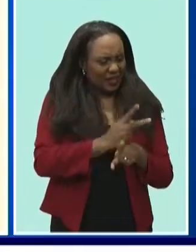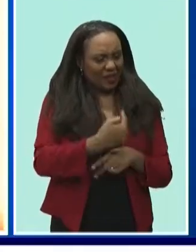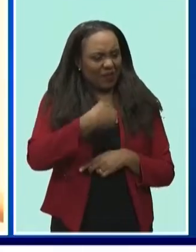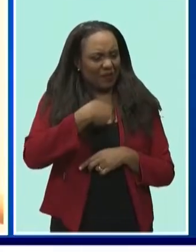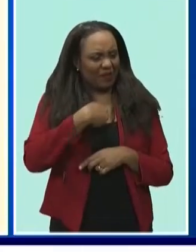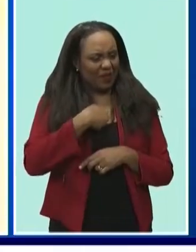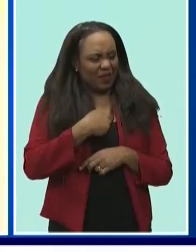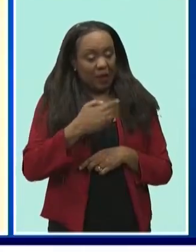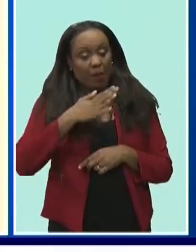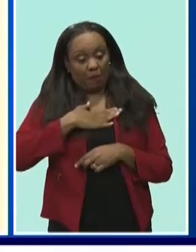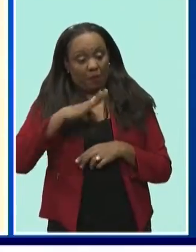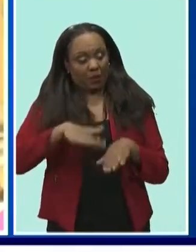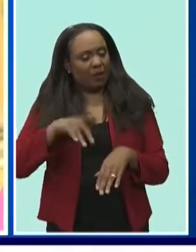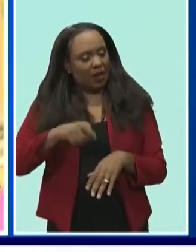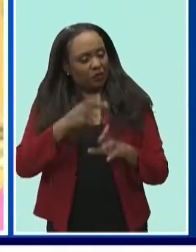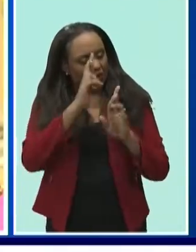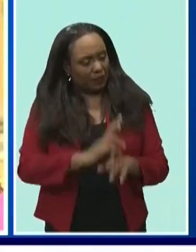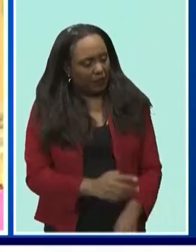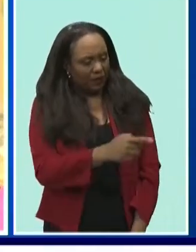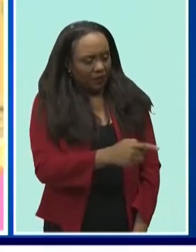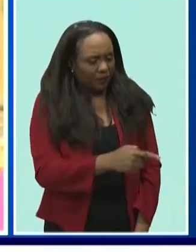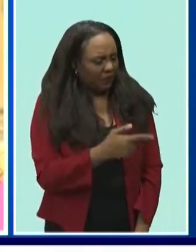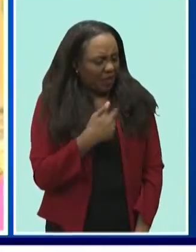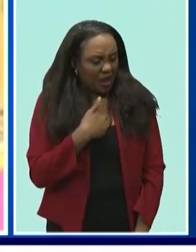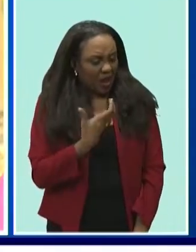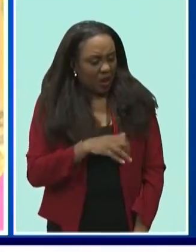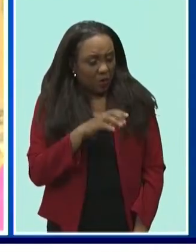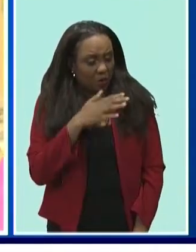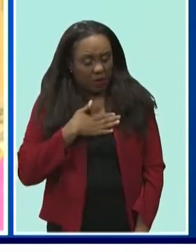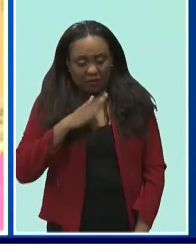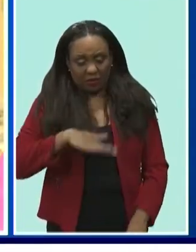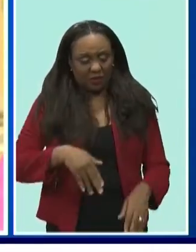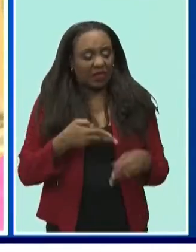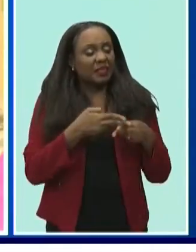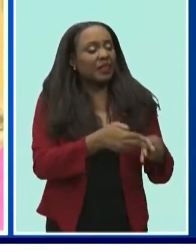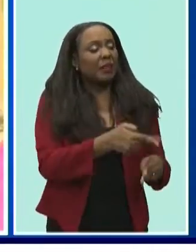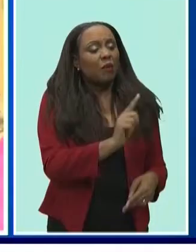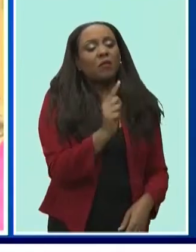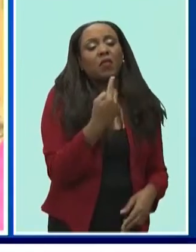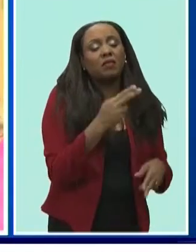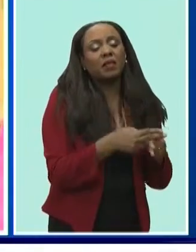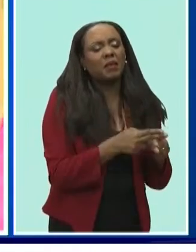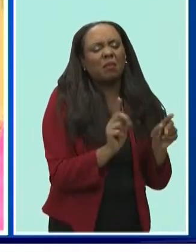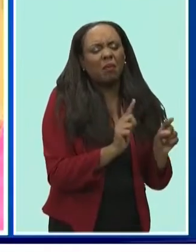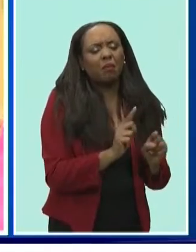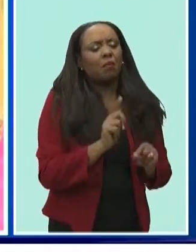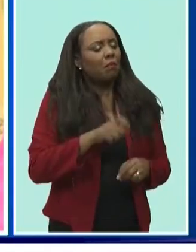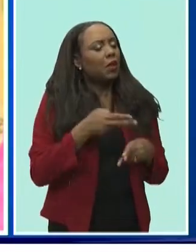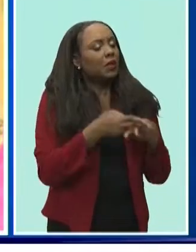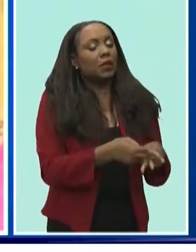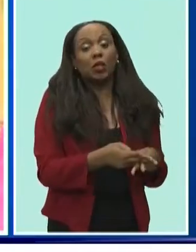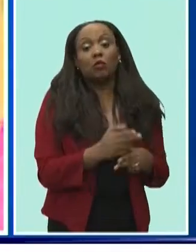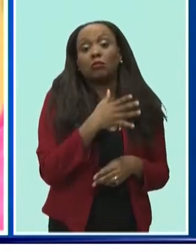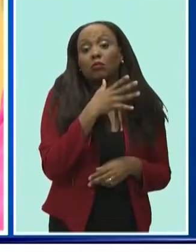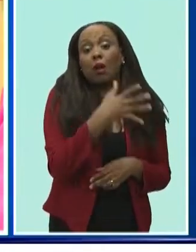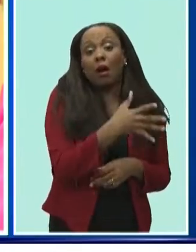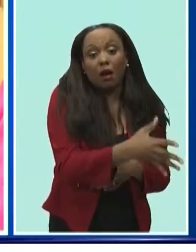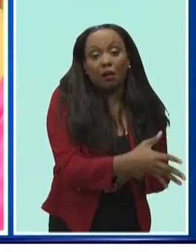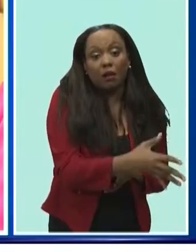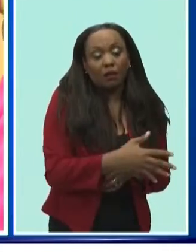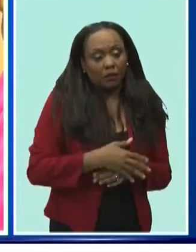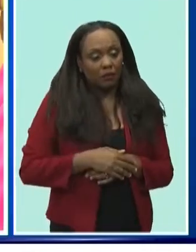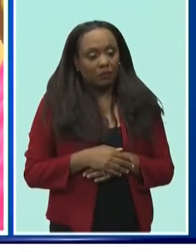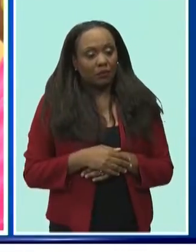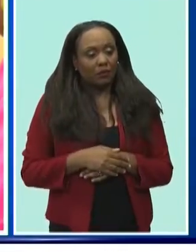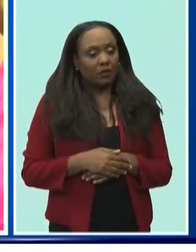children they must always got respect for her. Don't ever let me hear the call she by she first name. So they always call she grand. And these children be here on